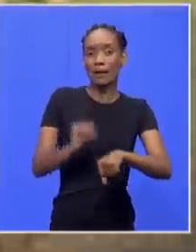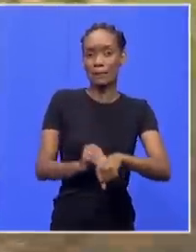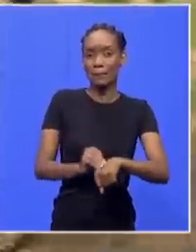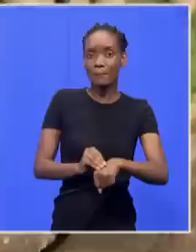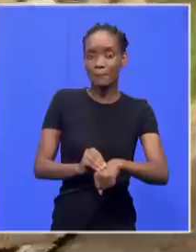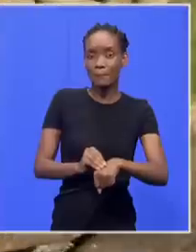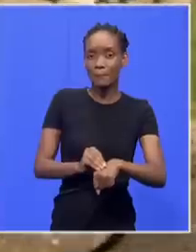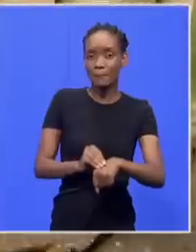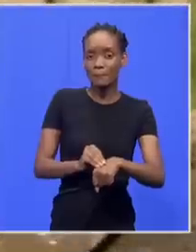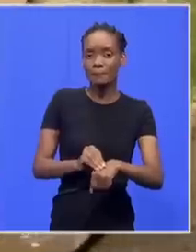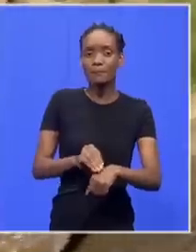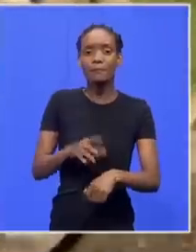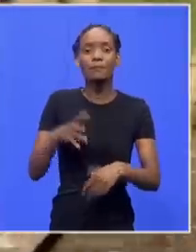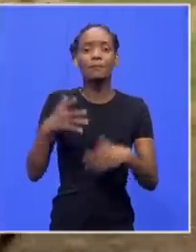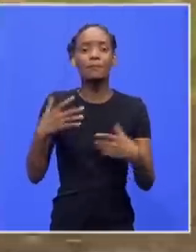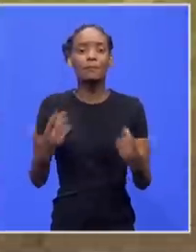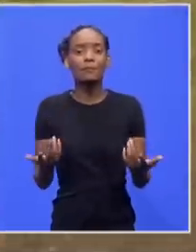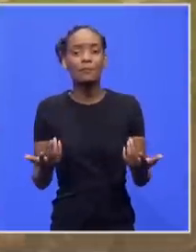It has,